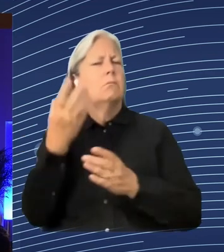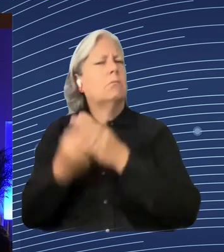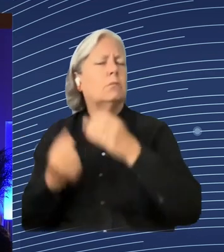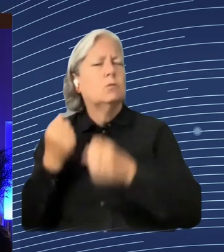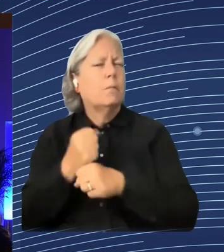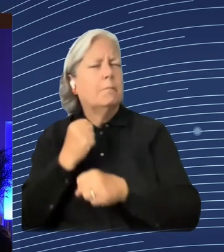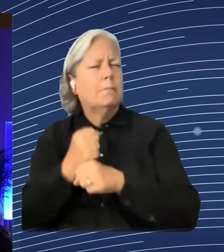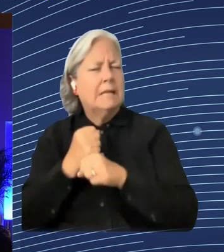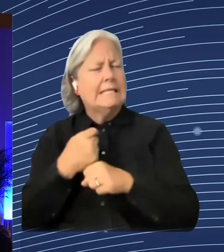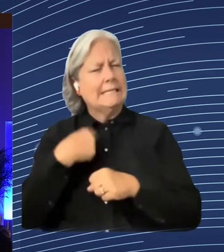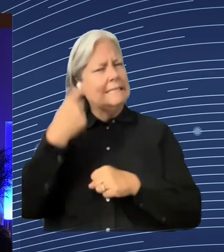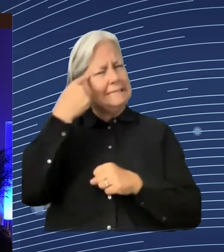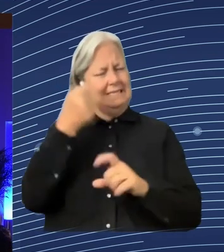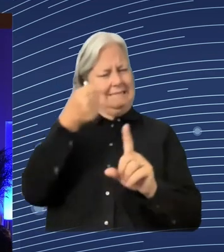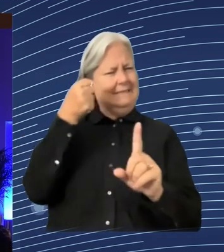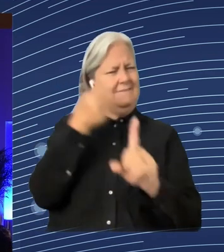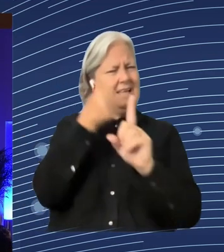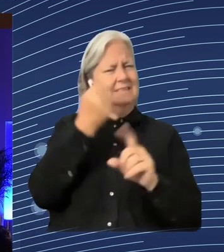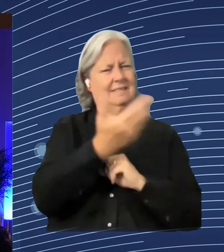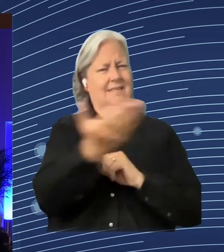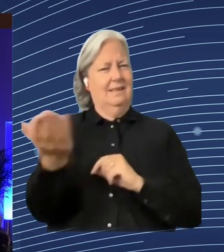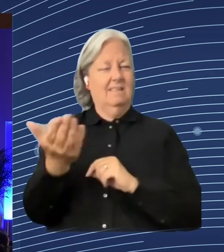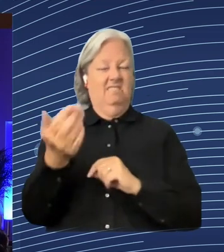And again, it's really for all three,